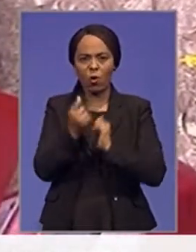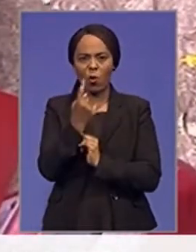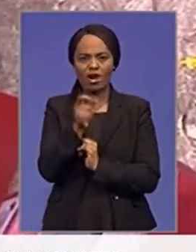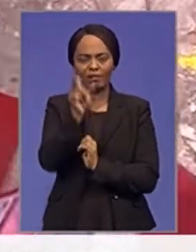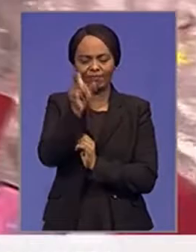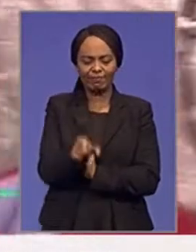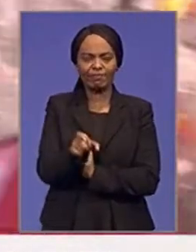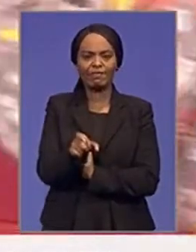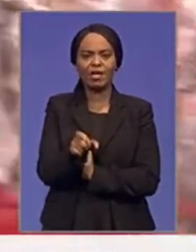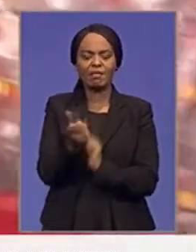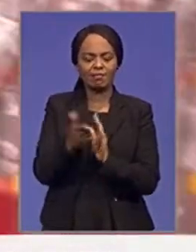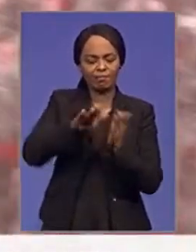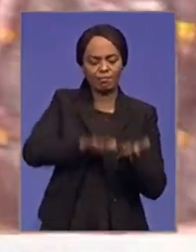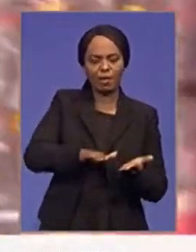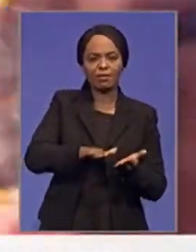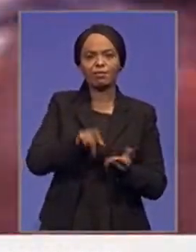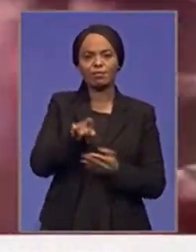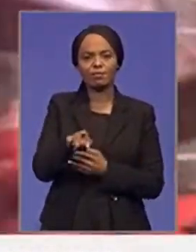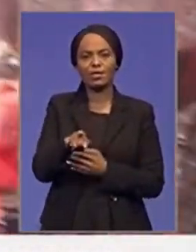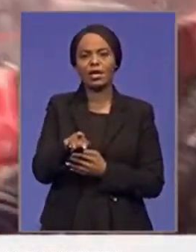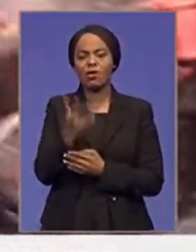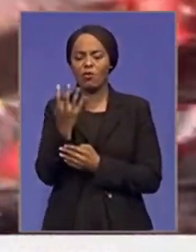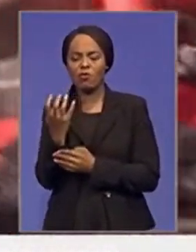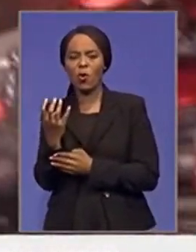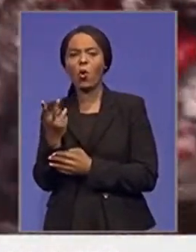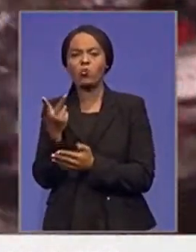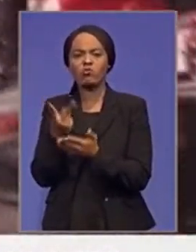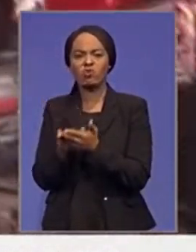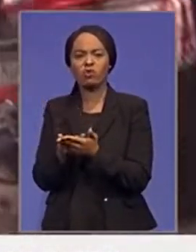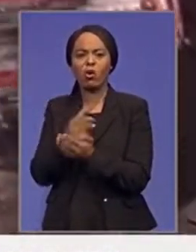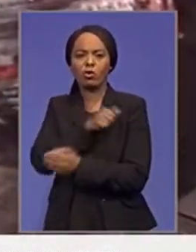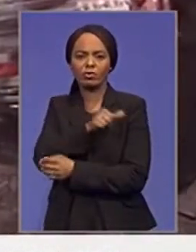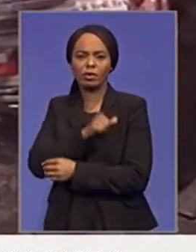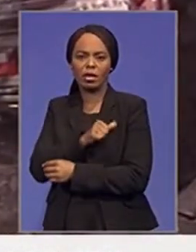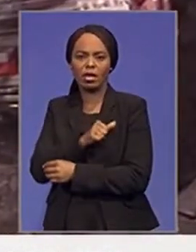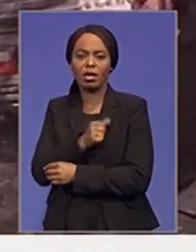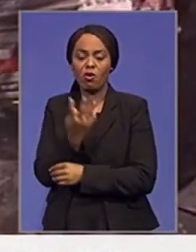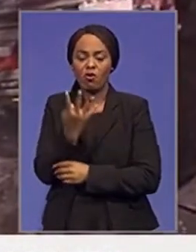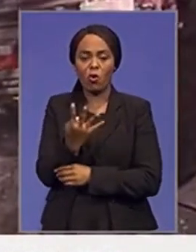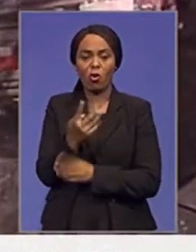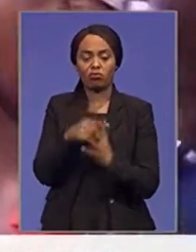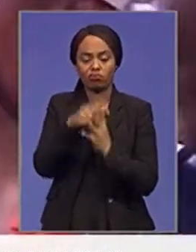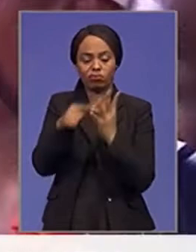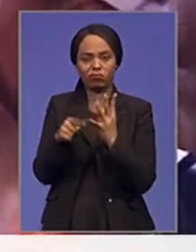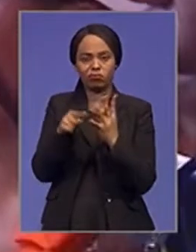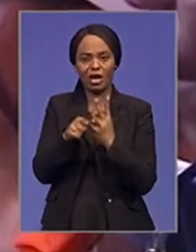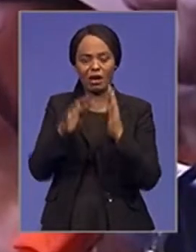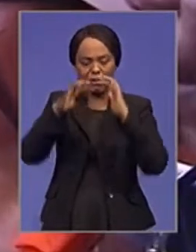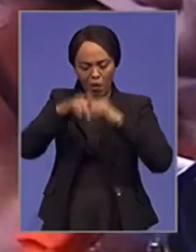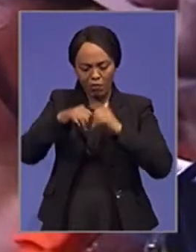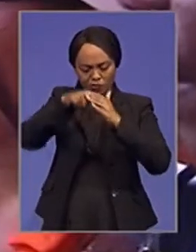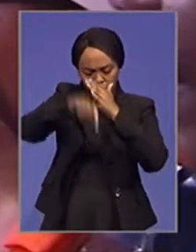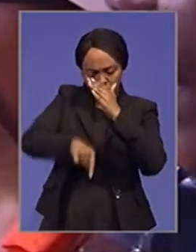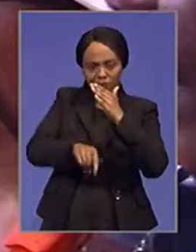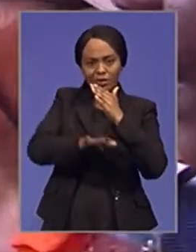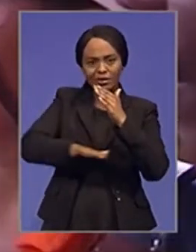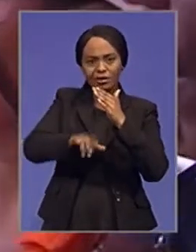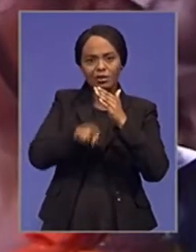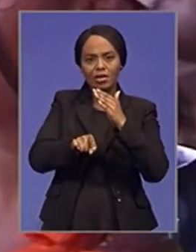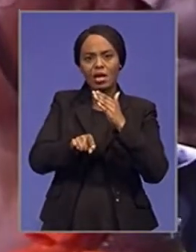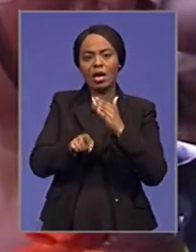with 4 other employees being seriously injured. The 4 employees who were injured are currently being treated at a hospital